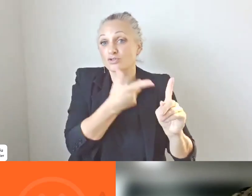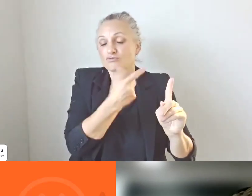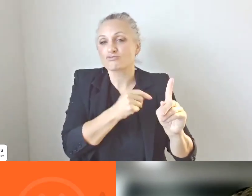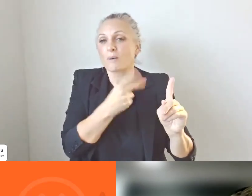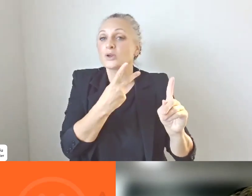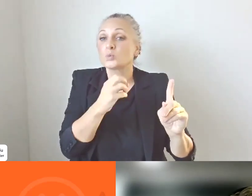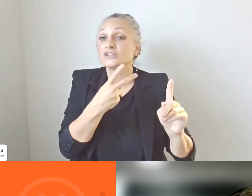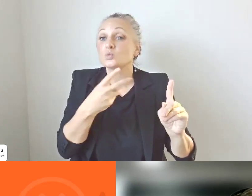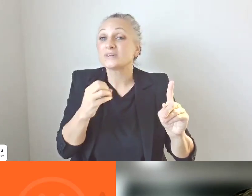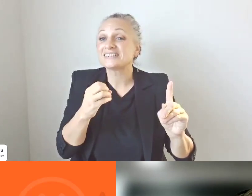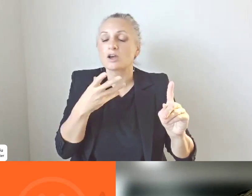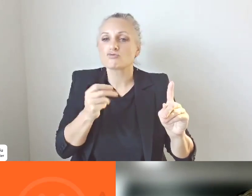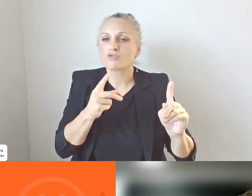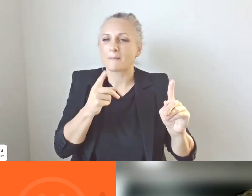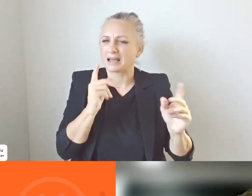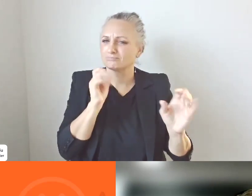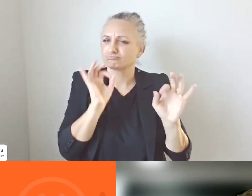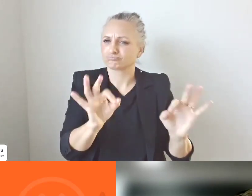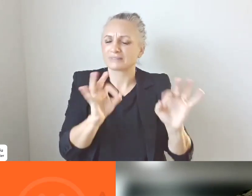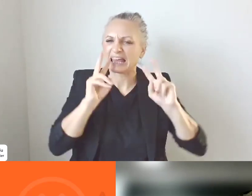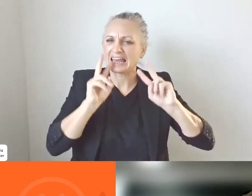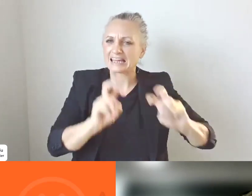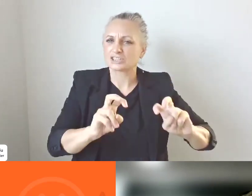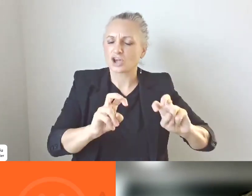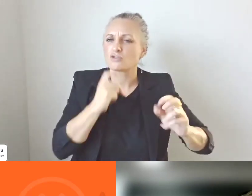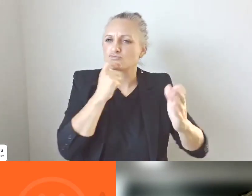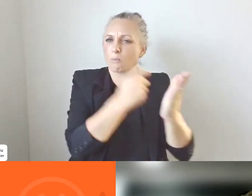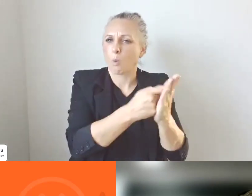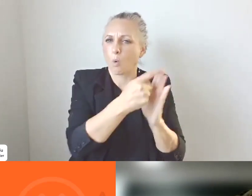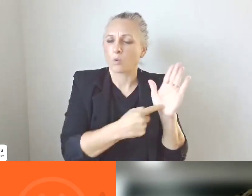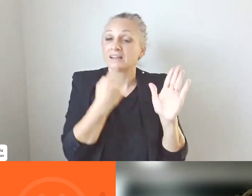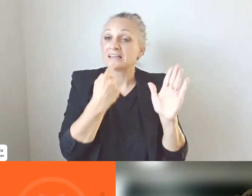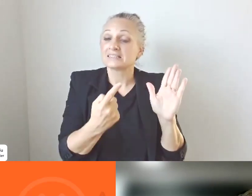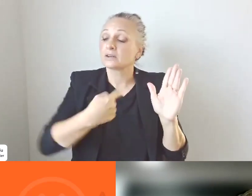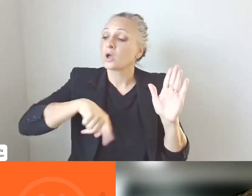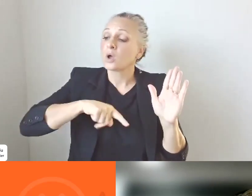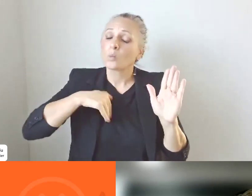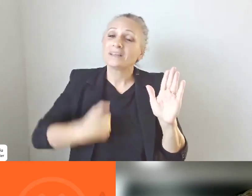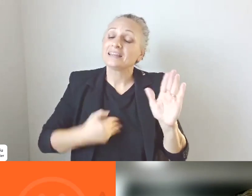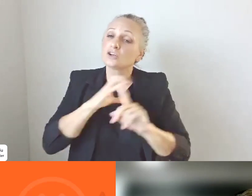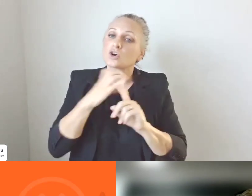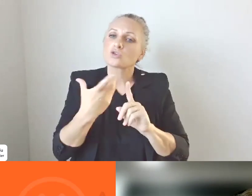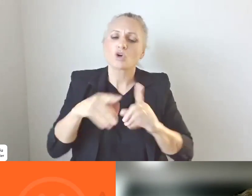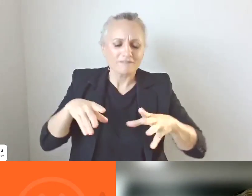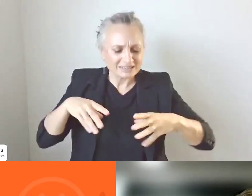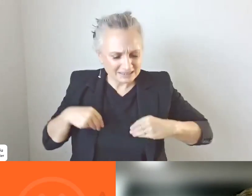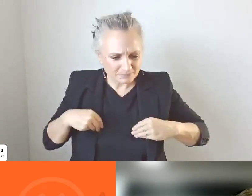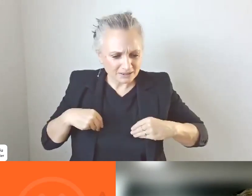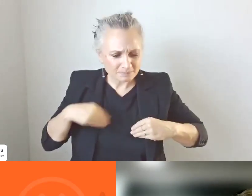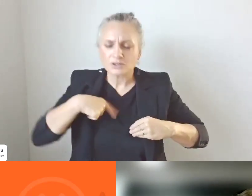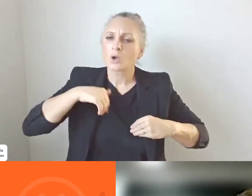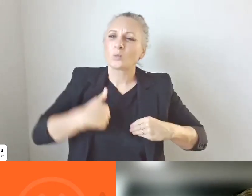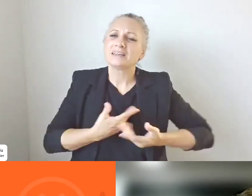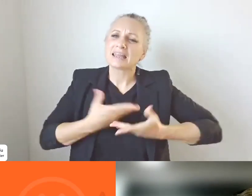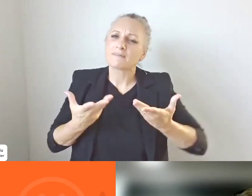I particularly liked. It says, "We need a culture of acceptance. We need everyone to embrace accessibility and to see it